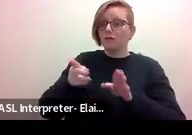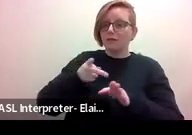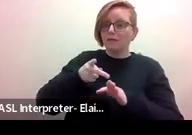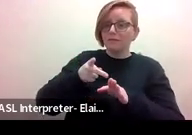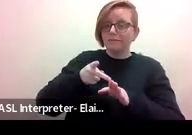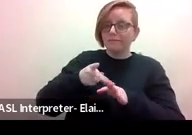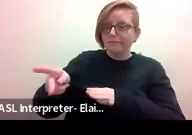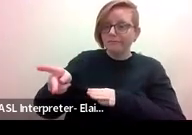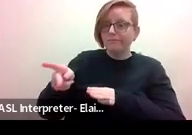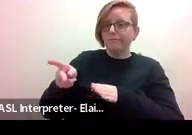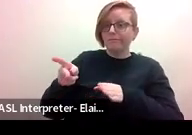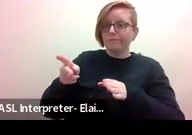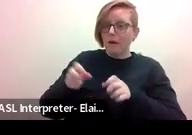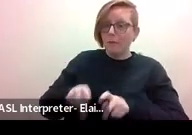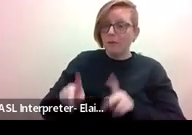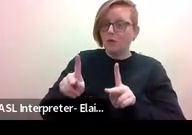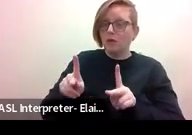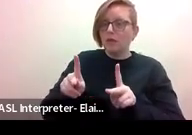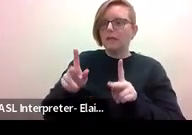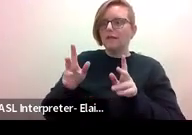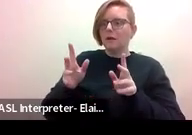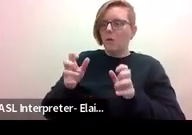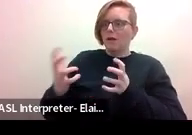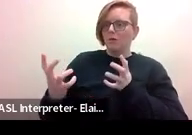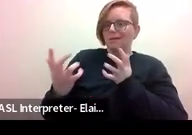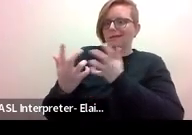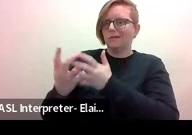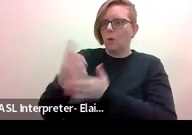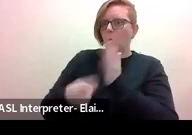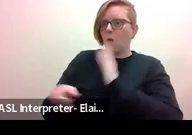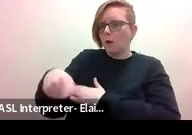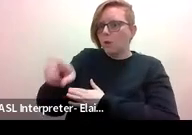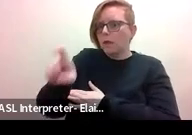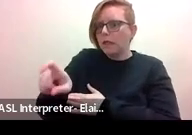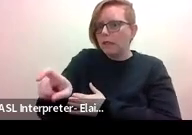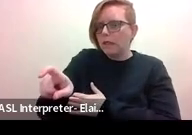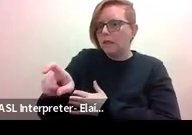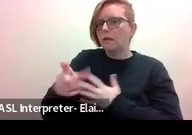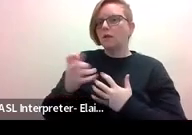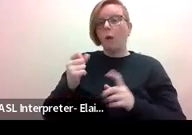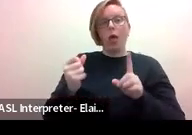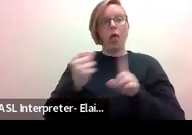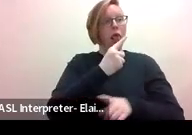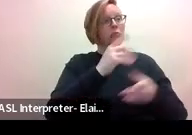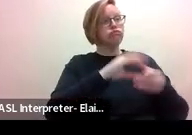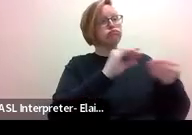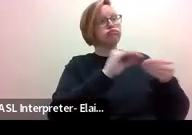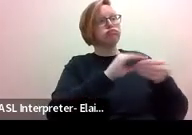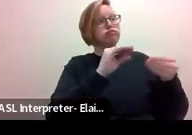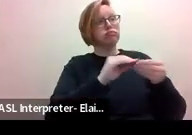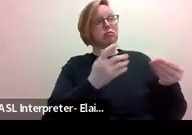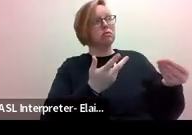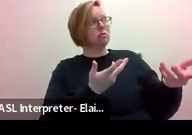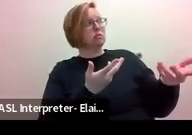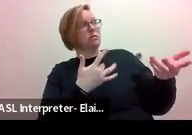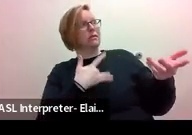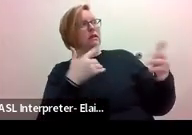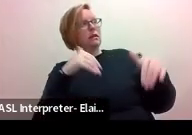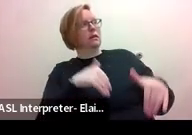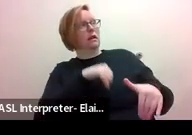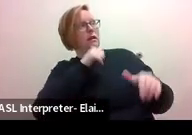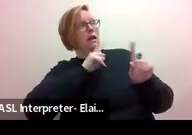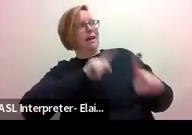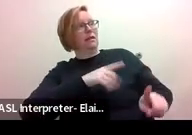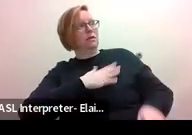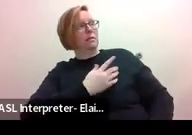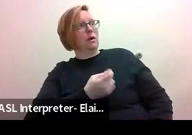really want them to reflect what the field needs. We really want them to reflect what you're looking for. And we really want to make sure that we're meeting your needs. So that's